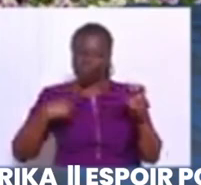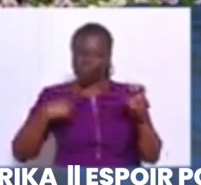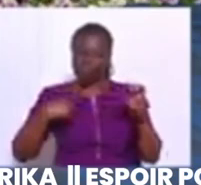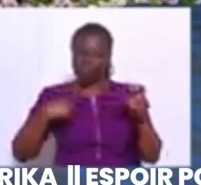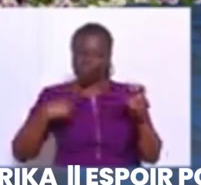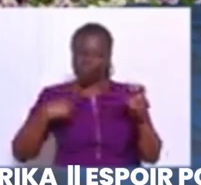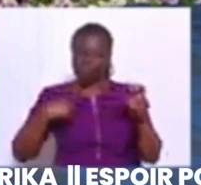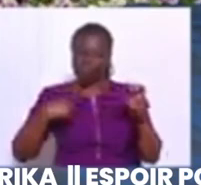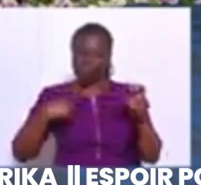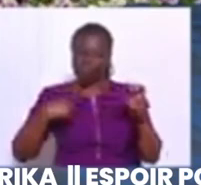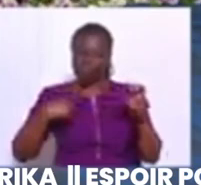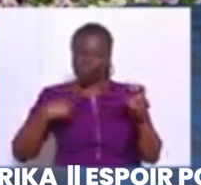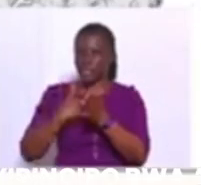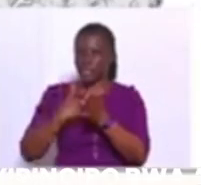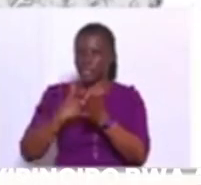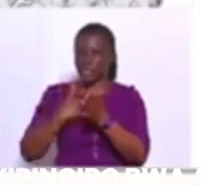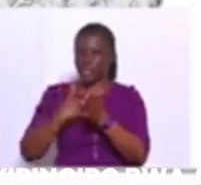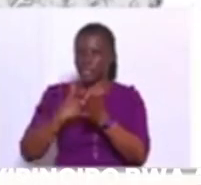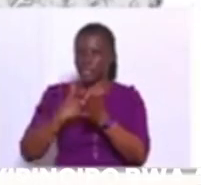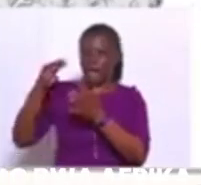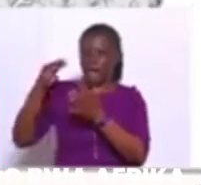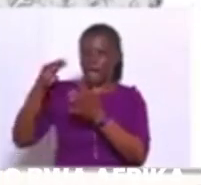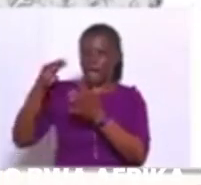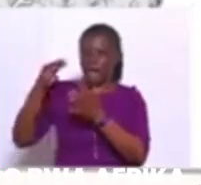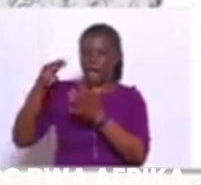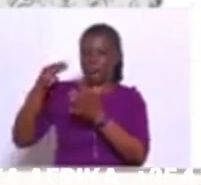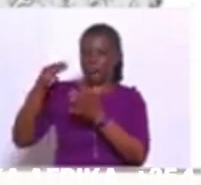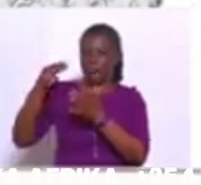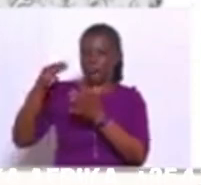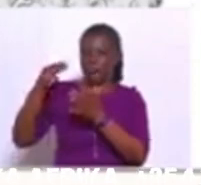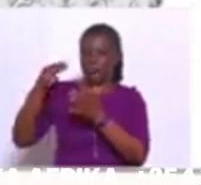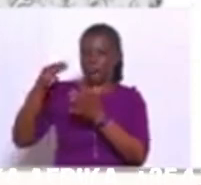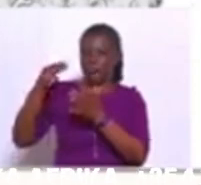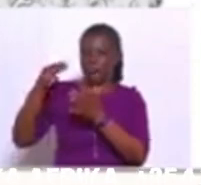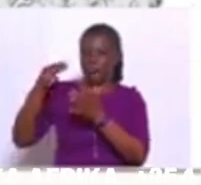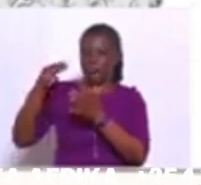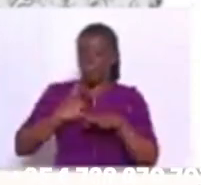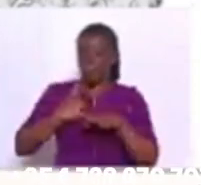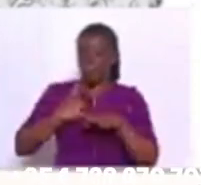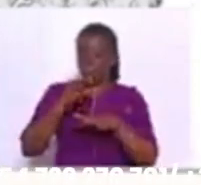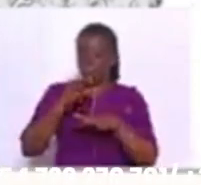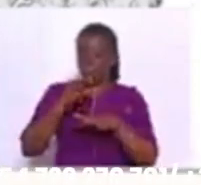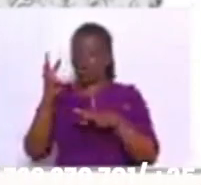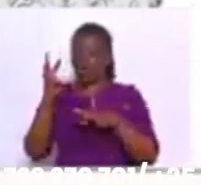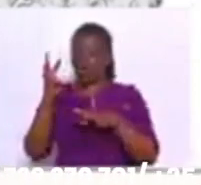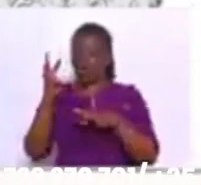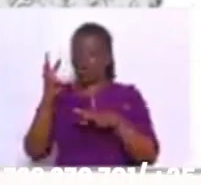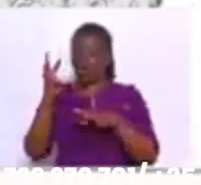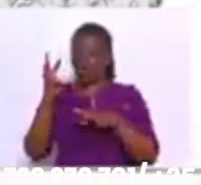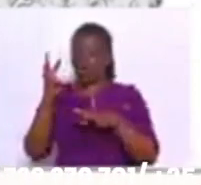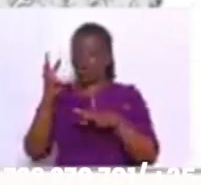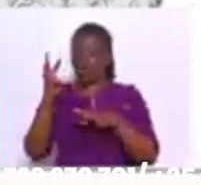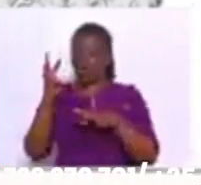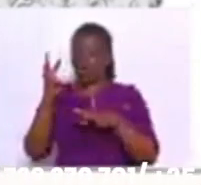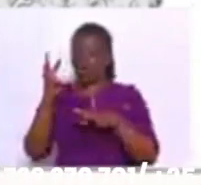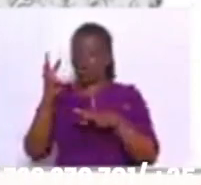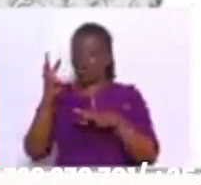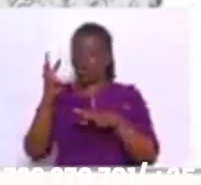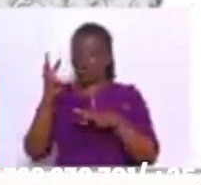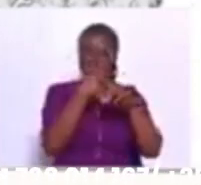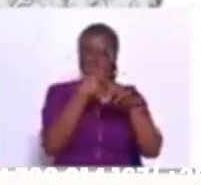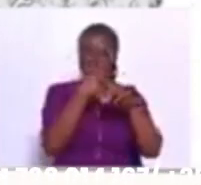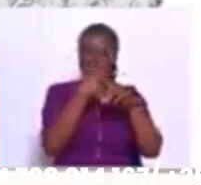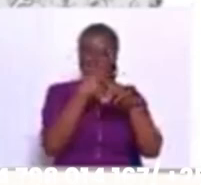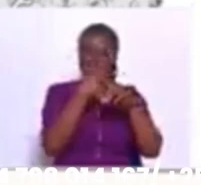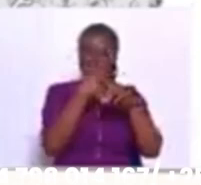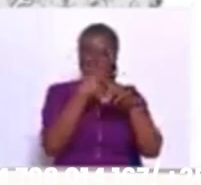had incredibly high rates of cancer, like we have in the West, in America, in Europe, like 1 in 3, 1 in 2.